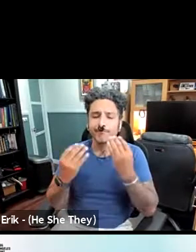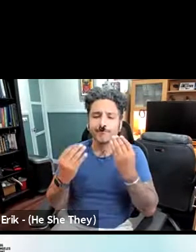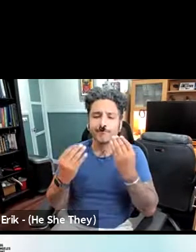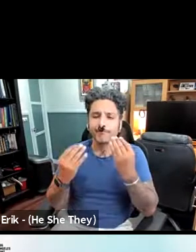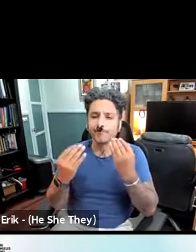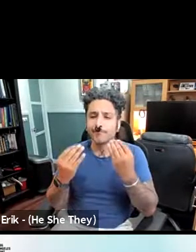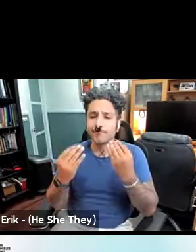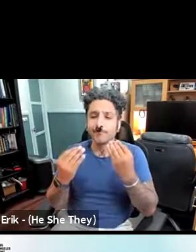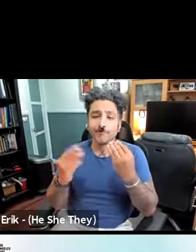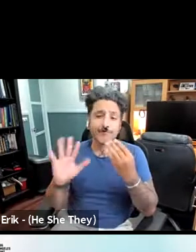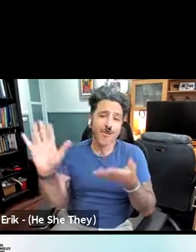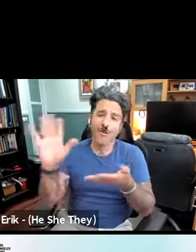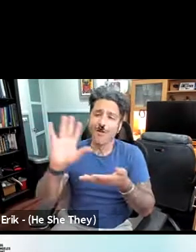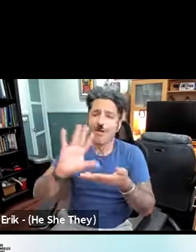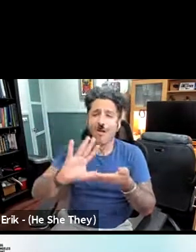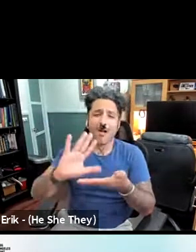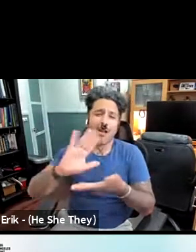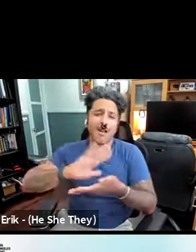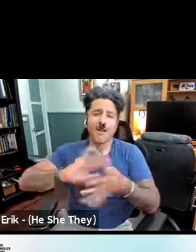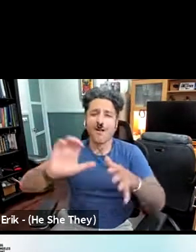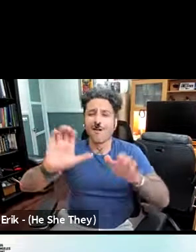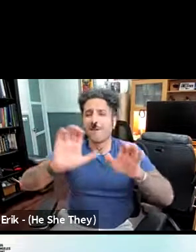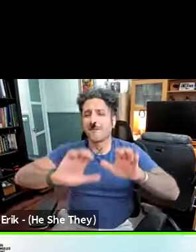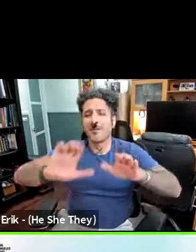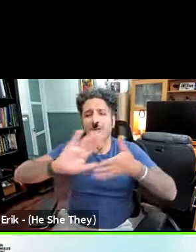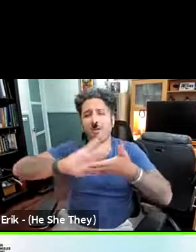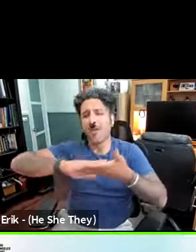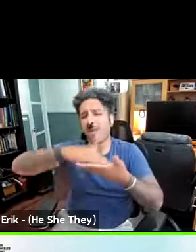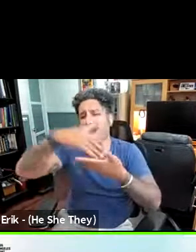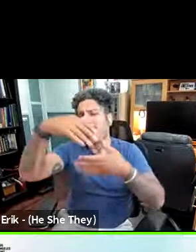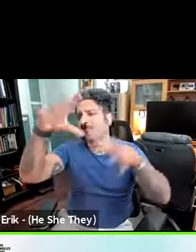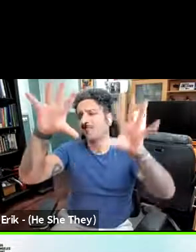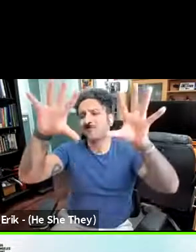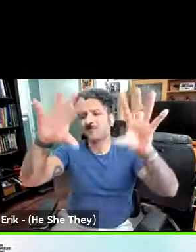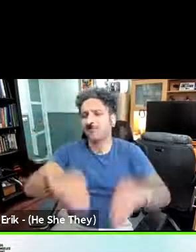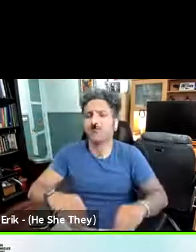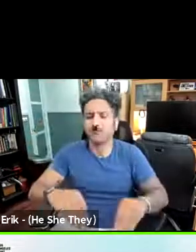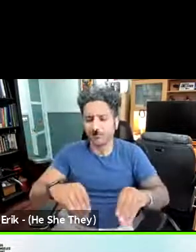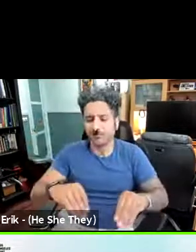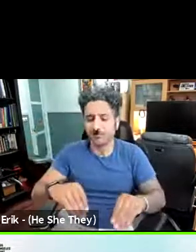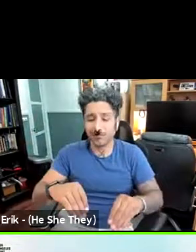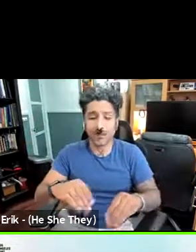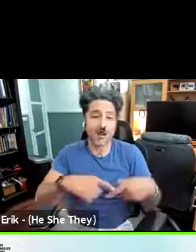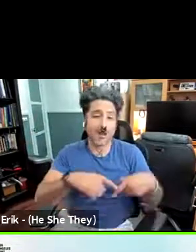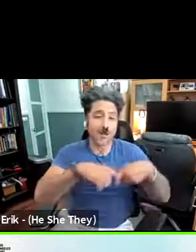turning this computer off on the weekend and picking it back up on Monday.